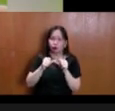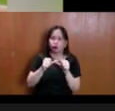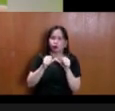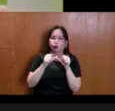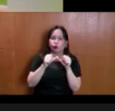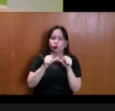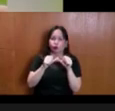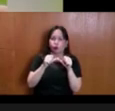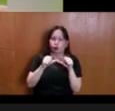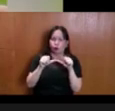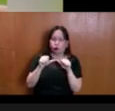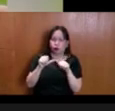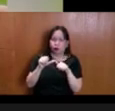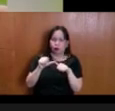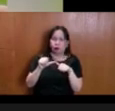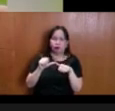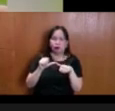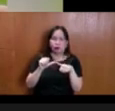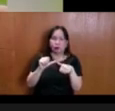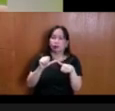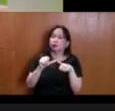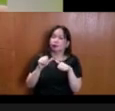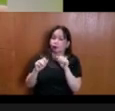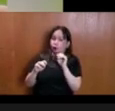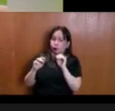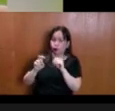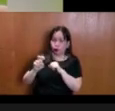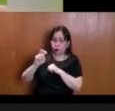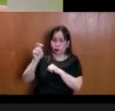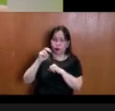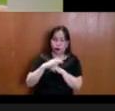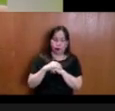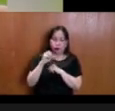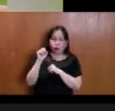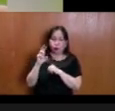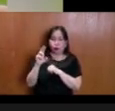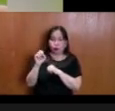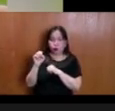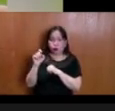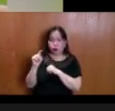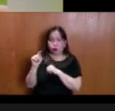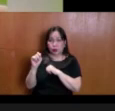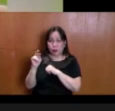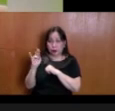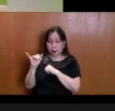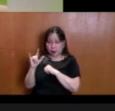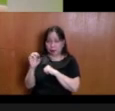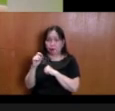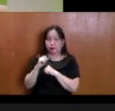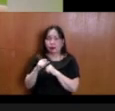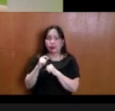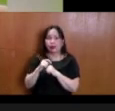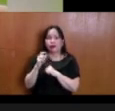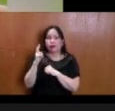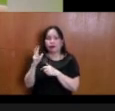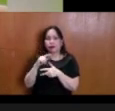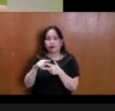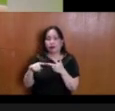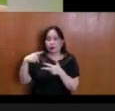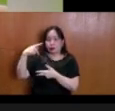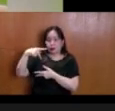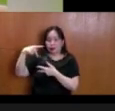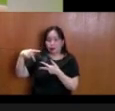for sustainable tourism. And this sustainable tourism actually is anchored, of course, on the three P's. We